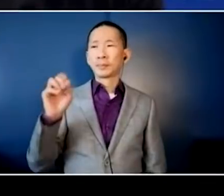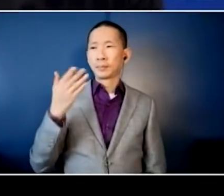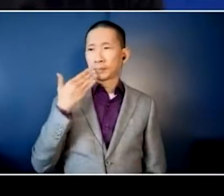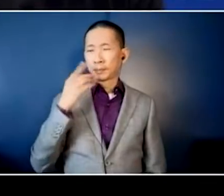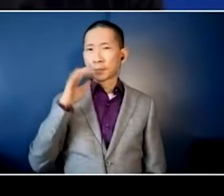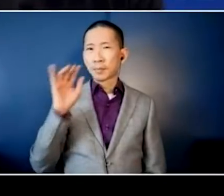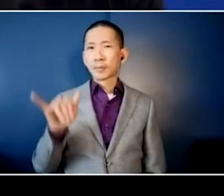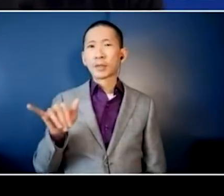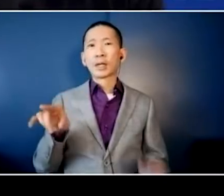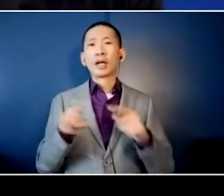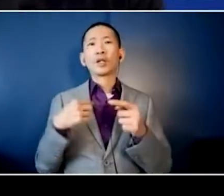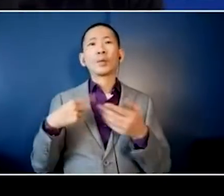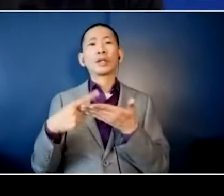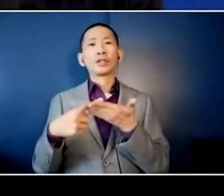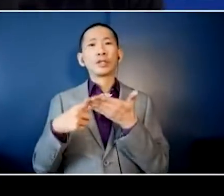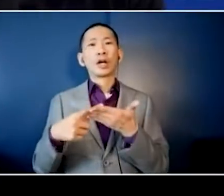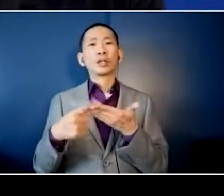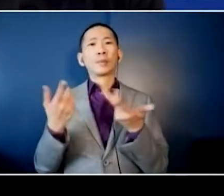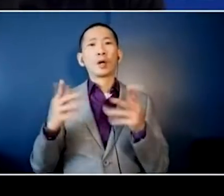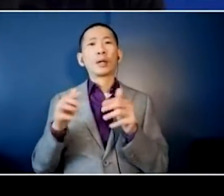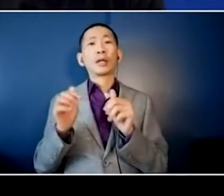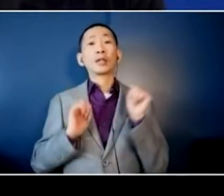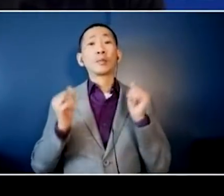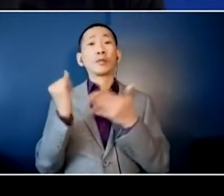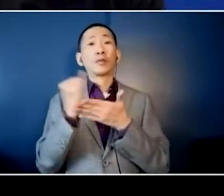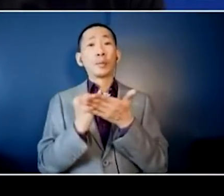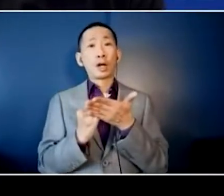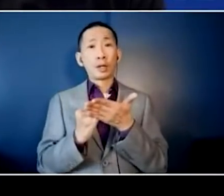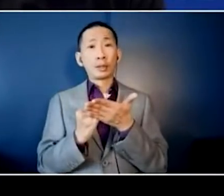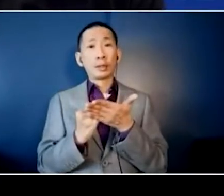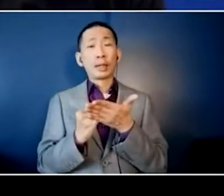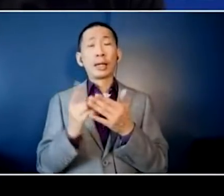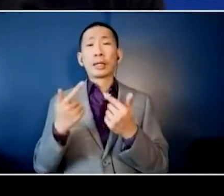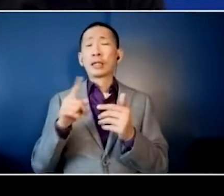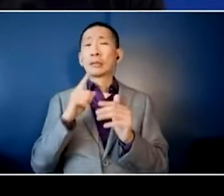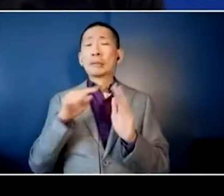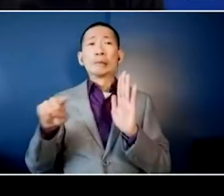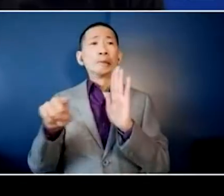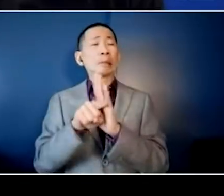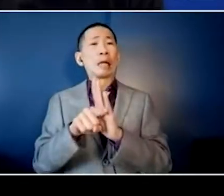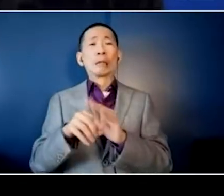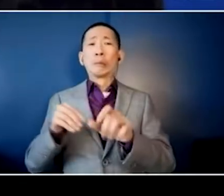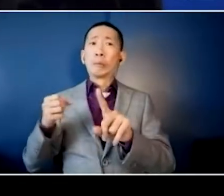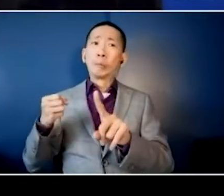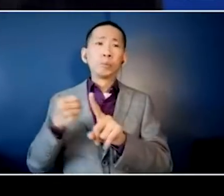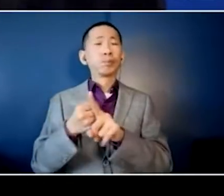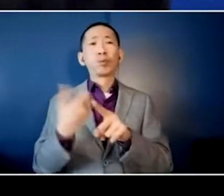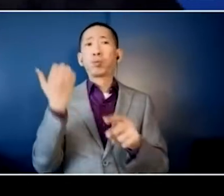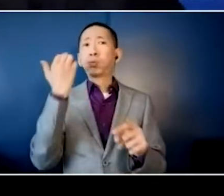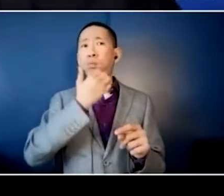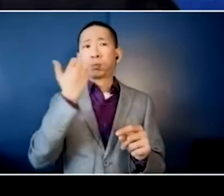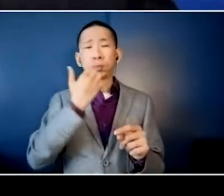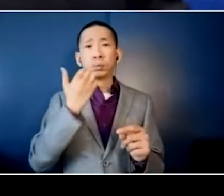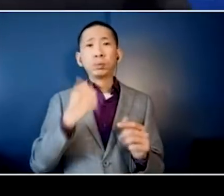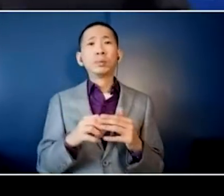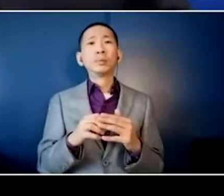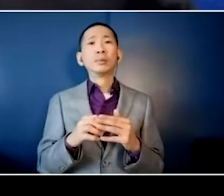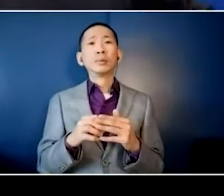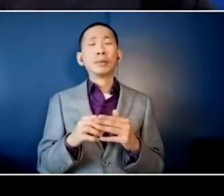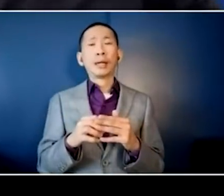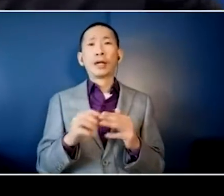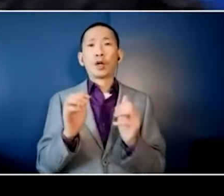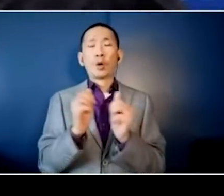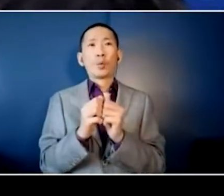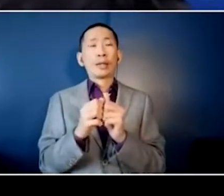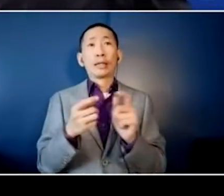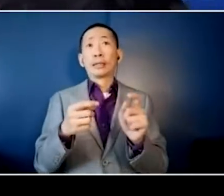As we talked about already, the performing arts has been devastated, absolutely devastated by the pandemic, with sudden and unexpected